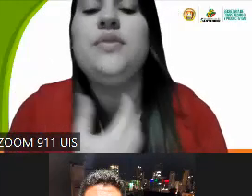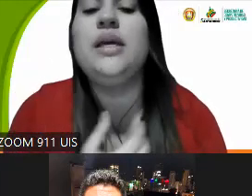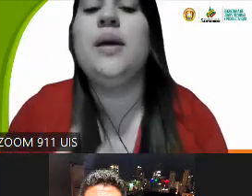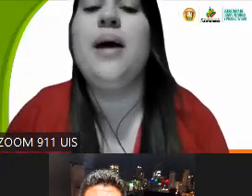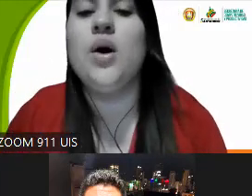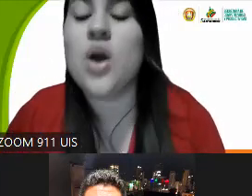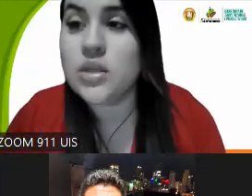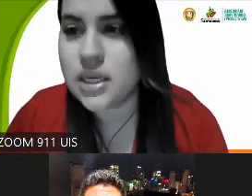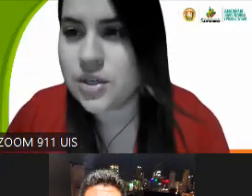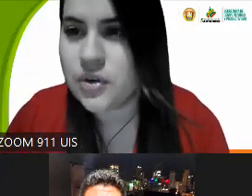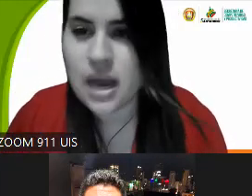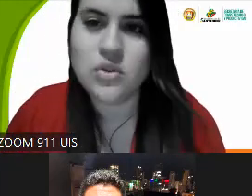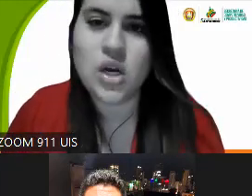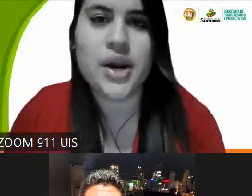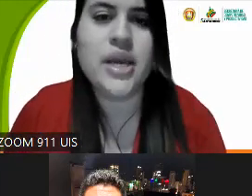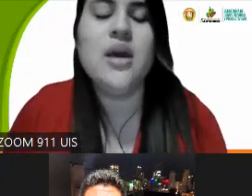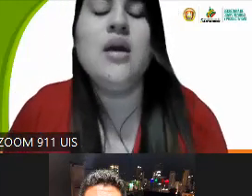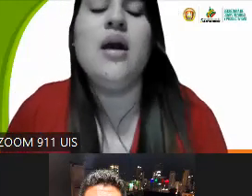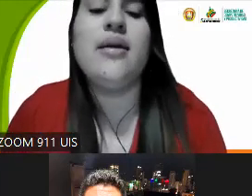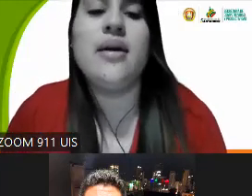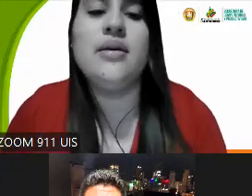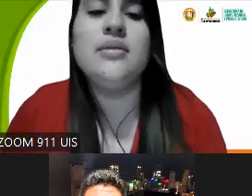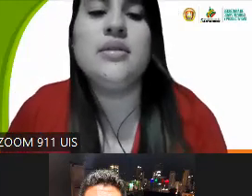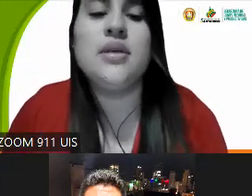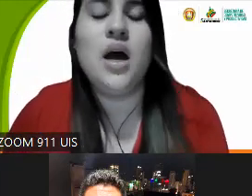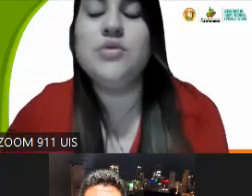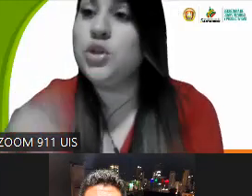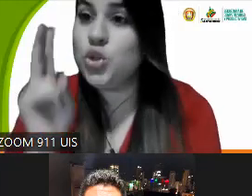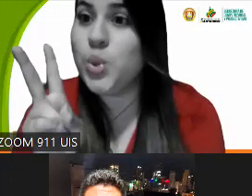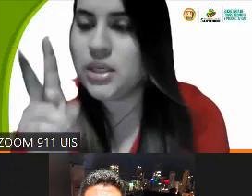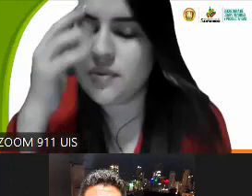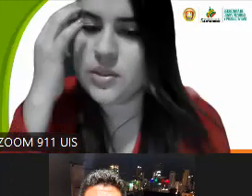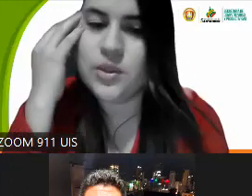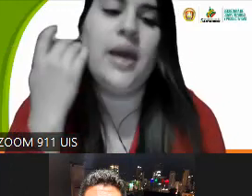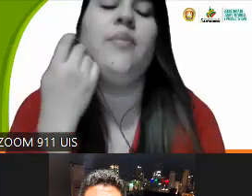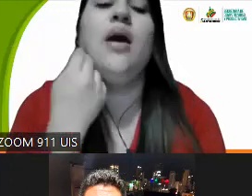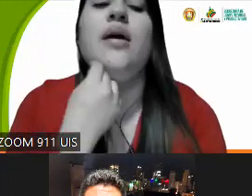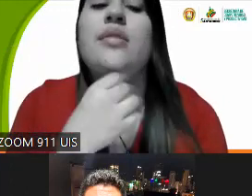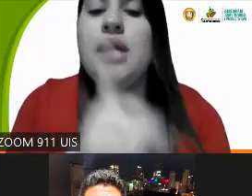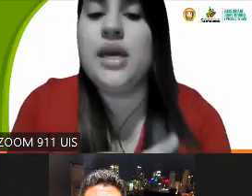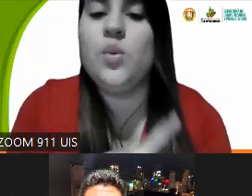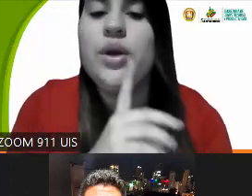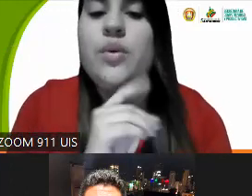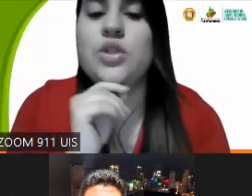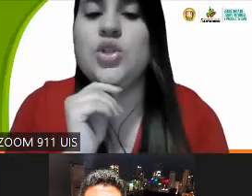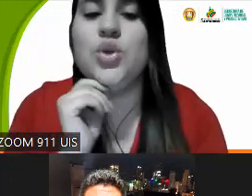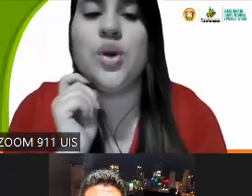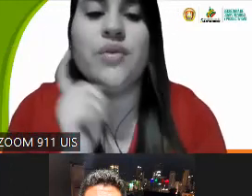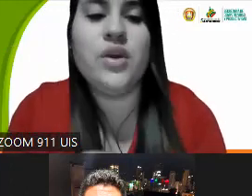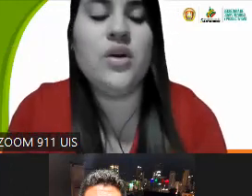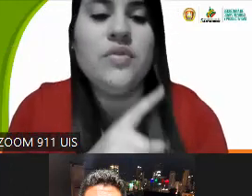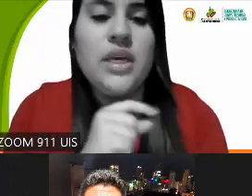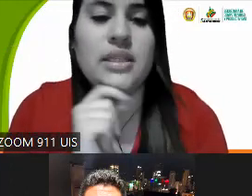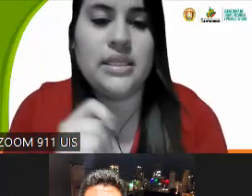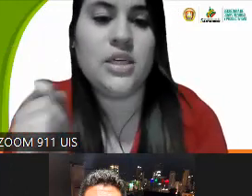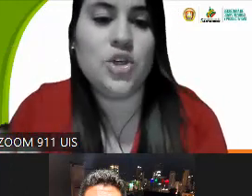up activity about call center vocabulary and so 2 activities. Okay, then we're going to do the